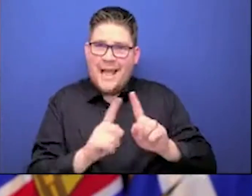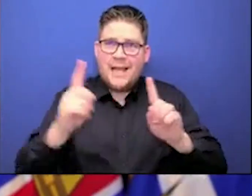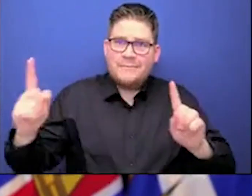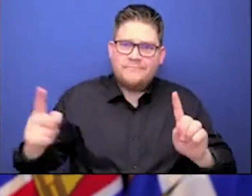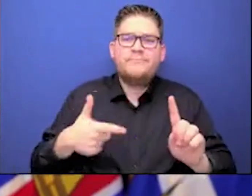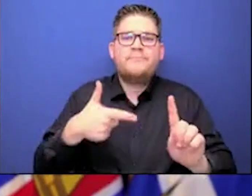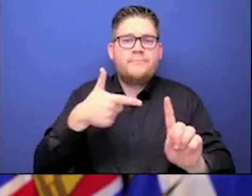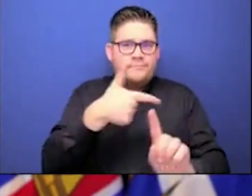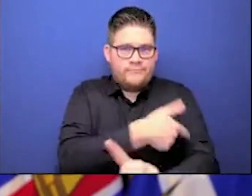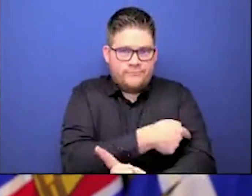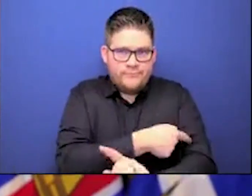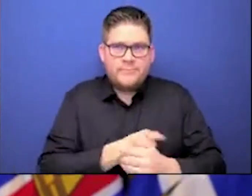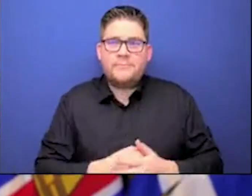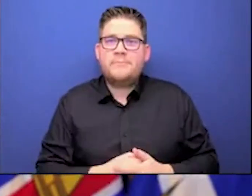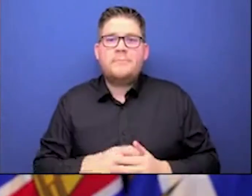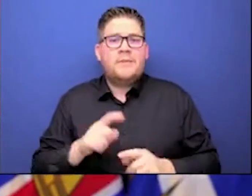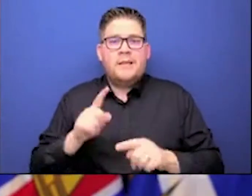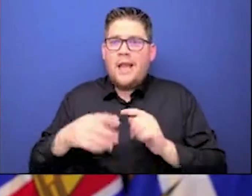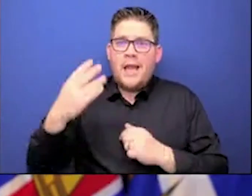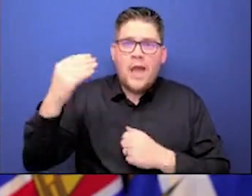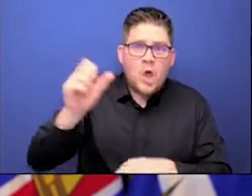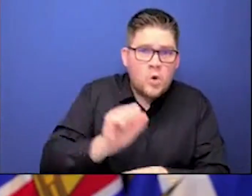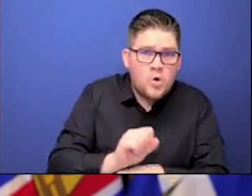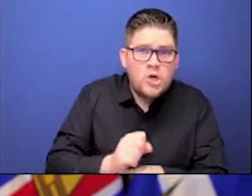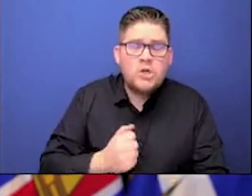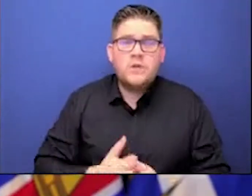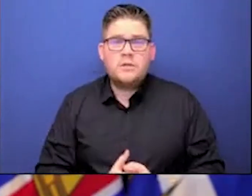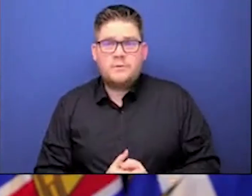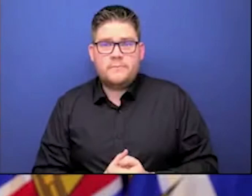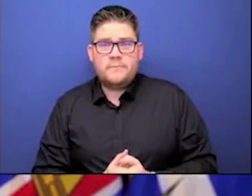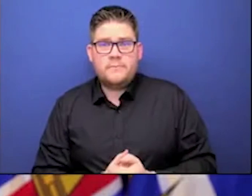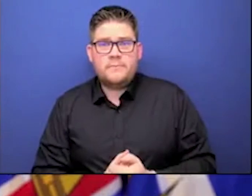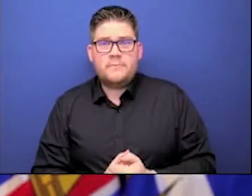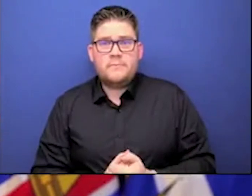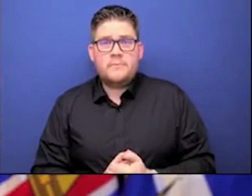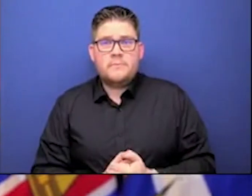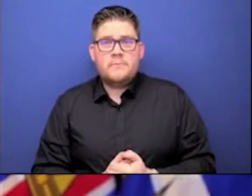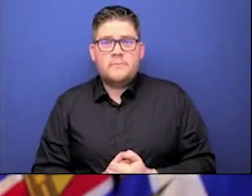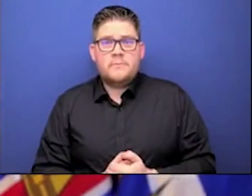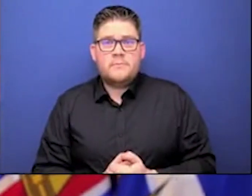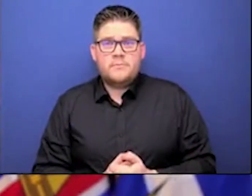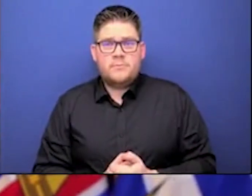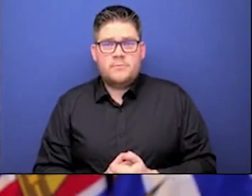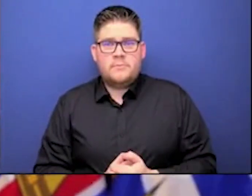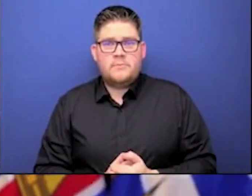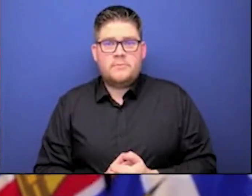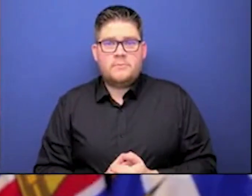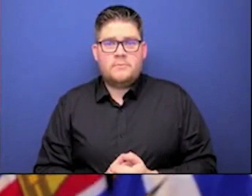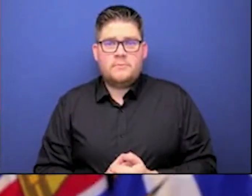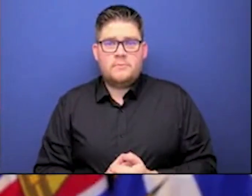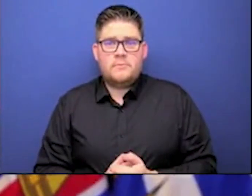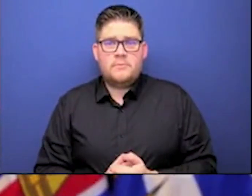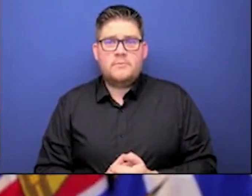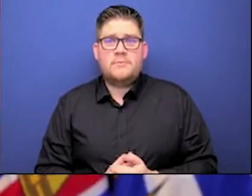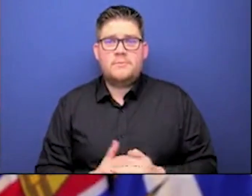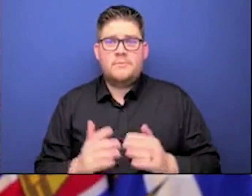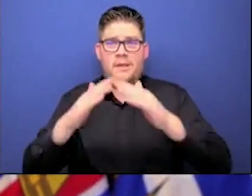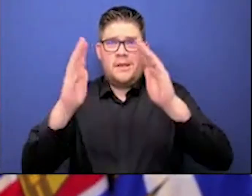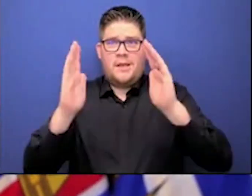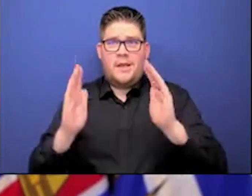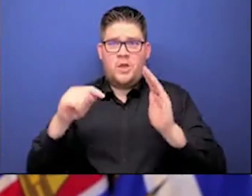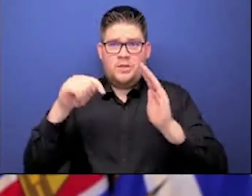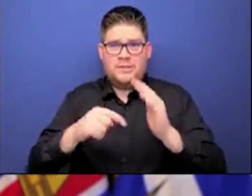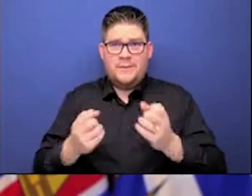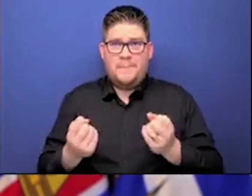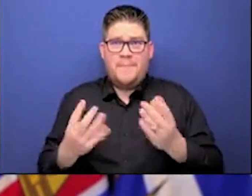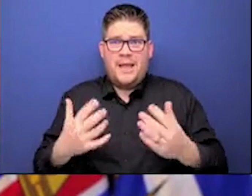also, we know from the data on cases, people who are more likely to be transmitting. So in terms of being able to